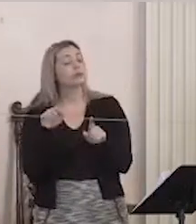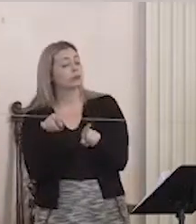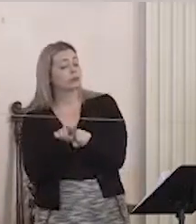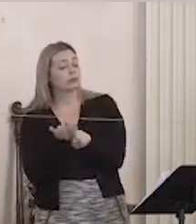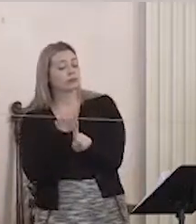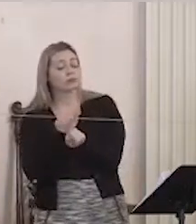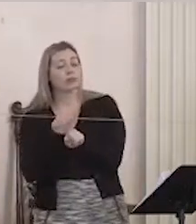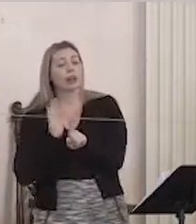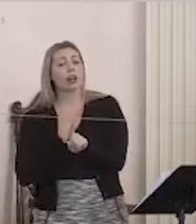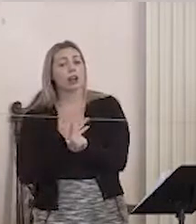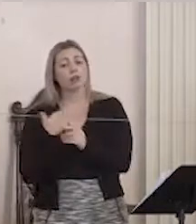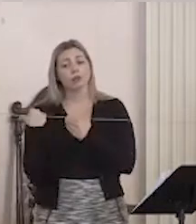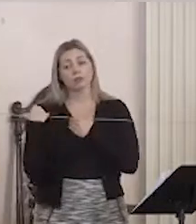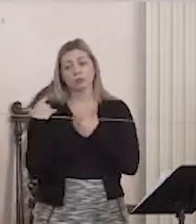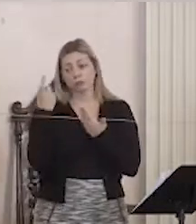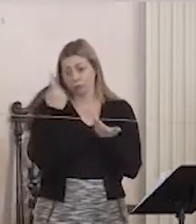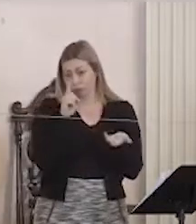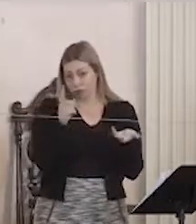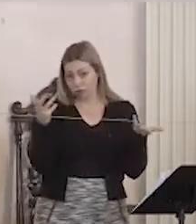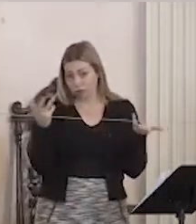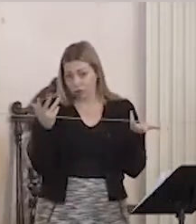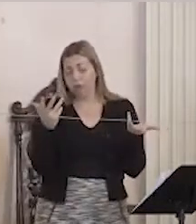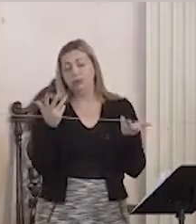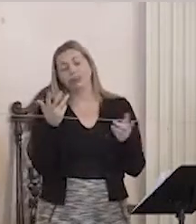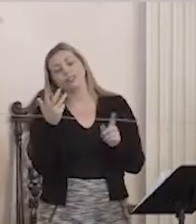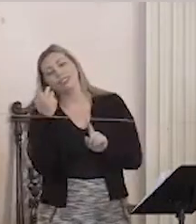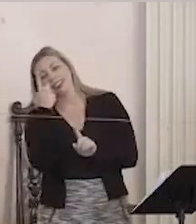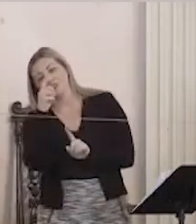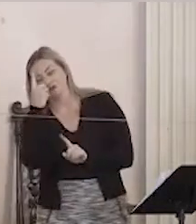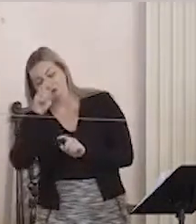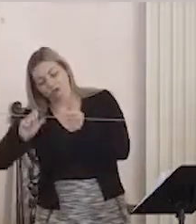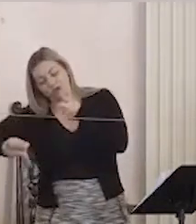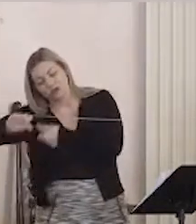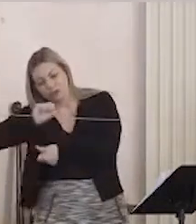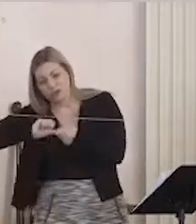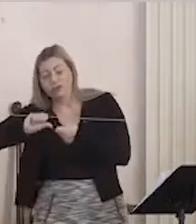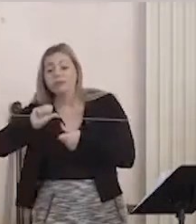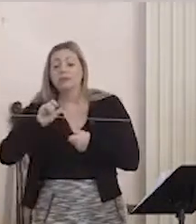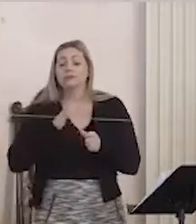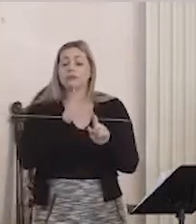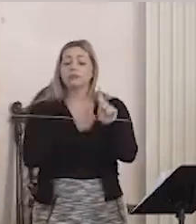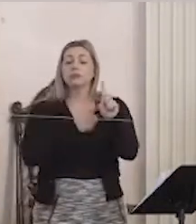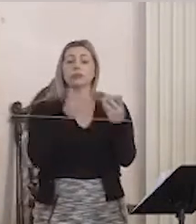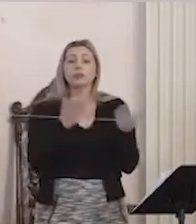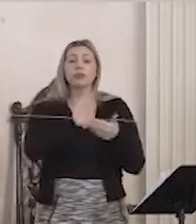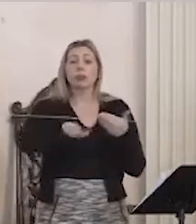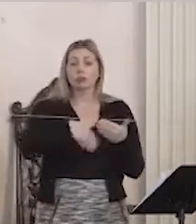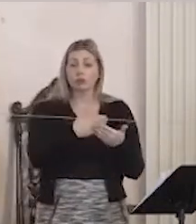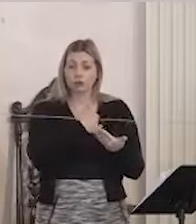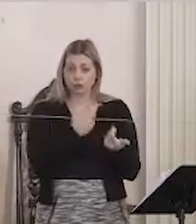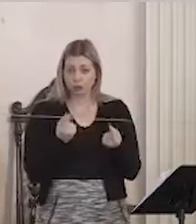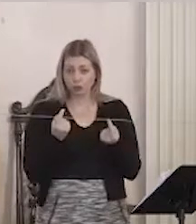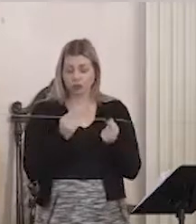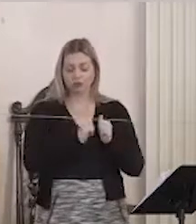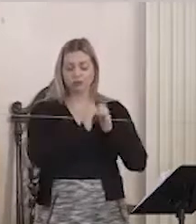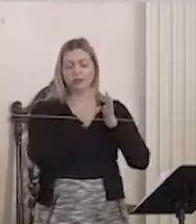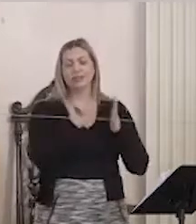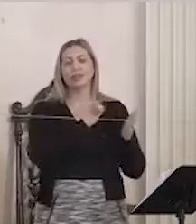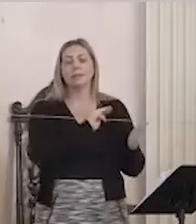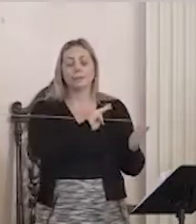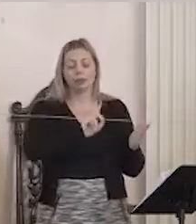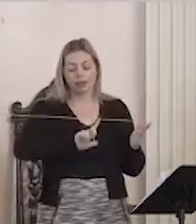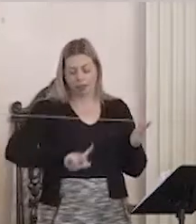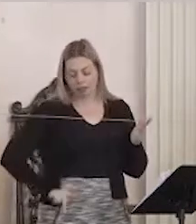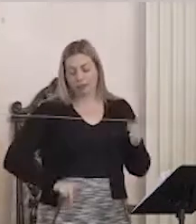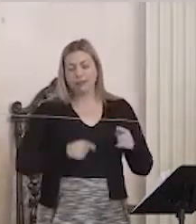our responsibility to and for one another. Our mission here at All Souls is to build what Dr. King